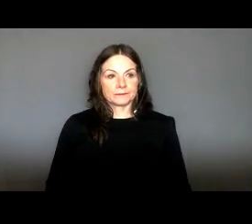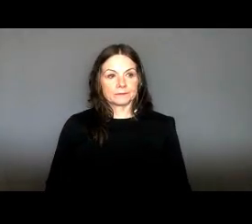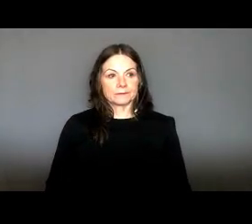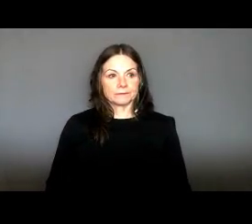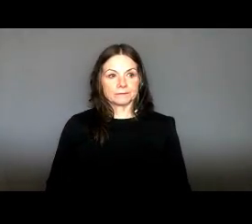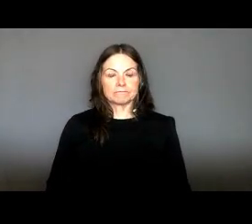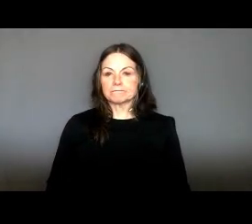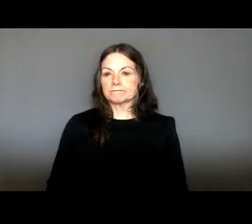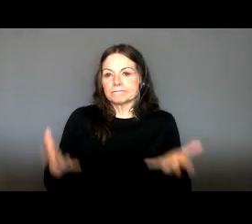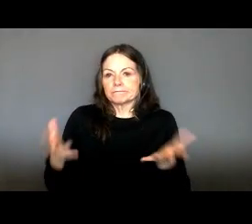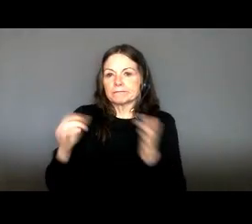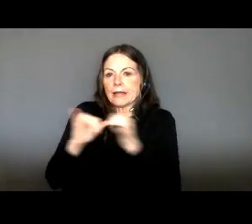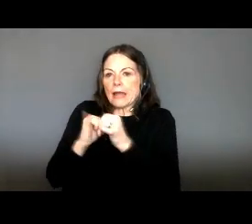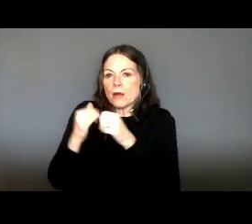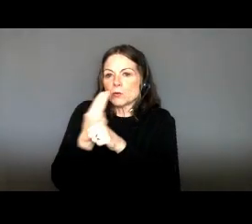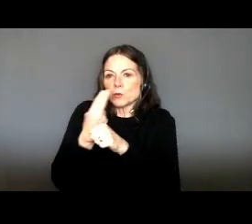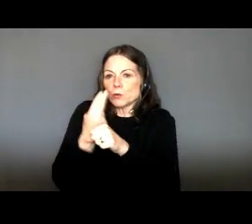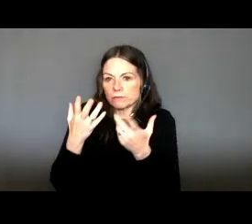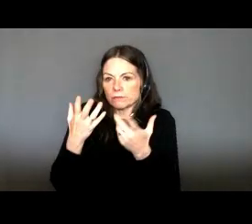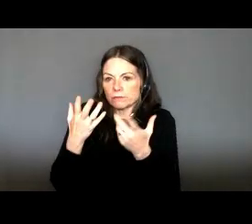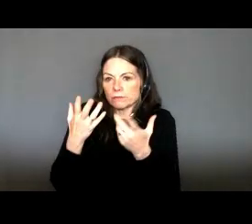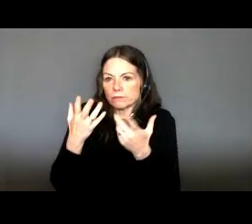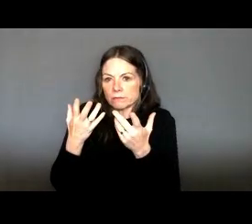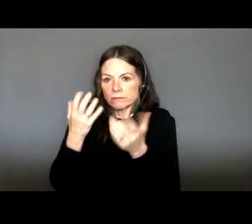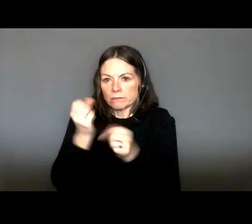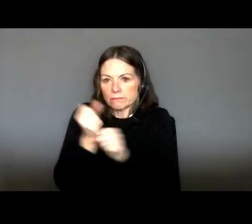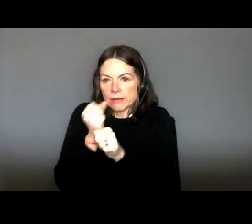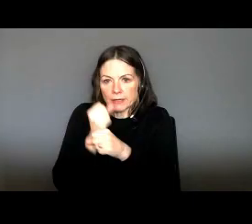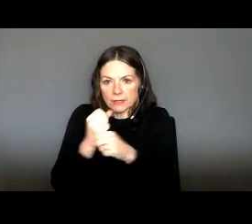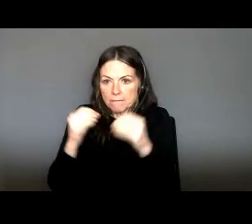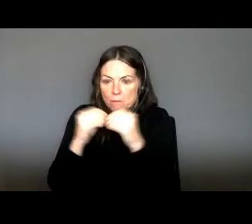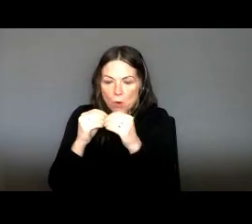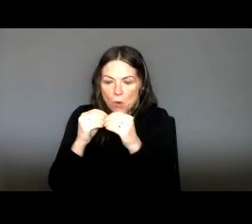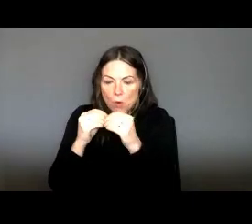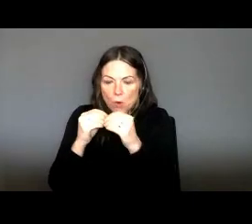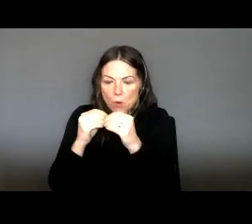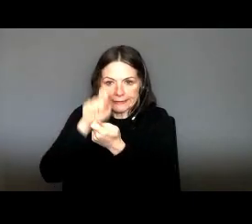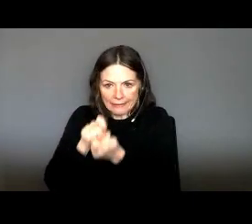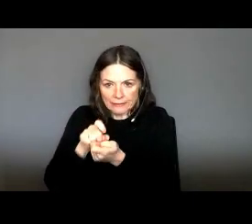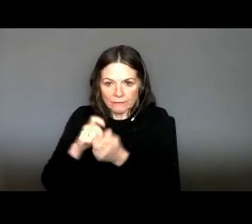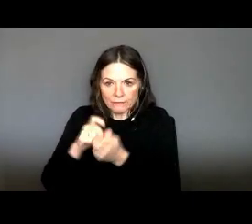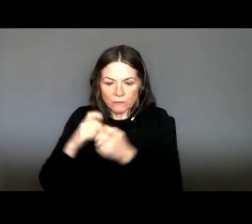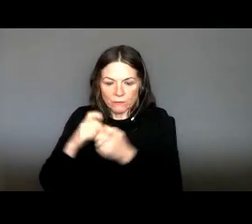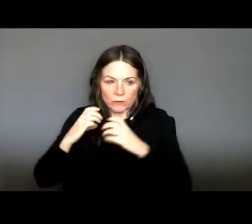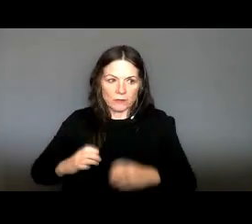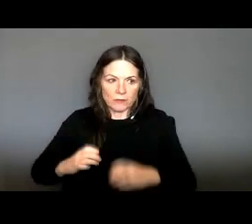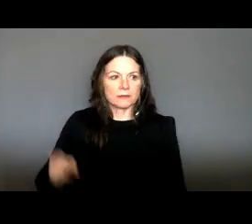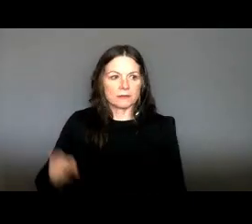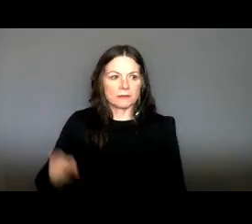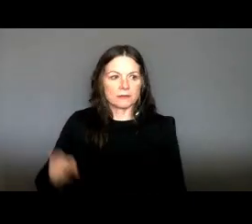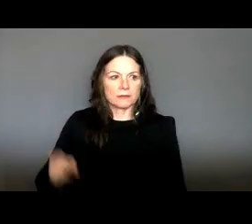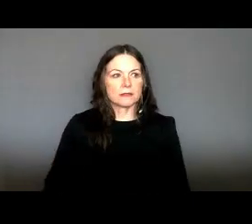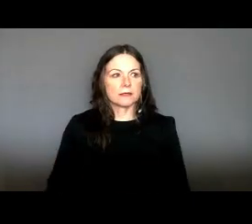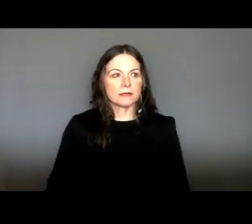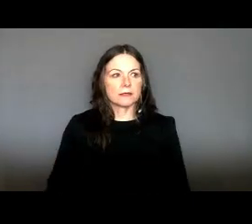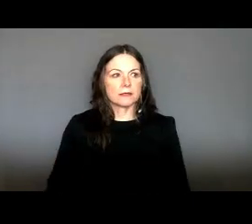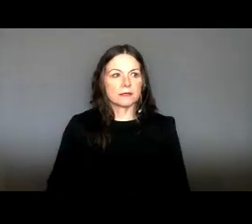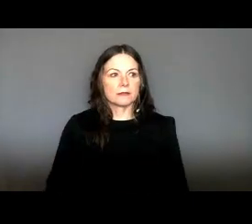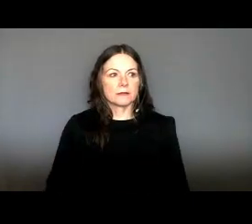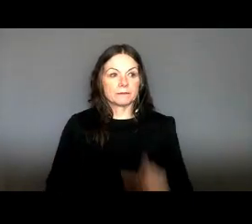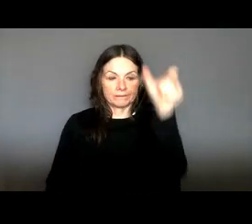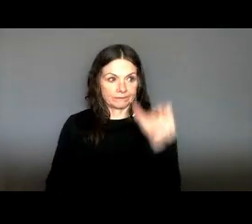do with it, how we can make it even more customized for our client needs. So on the left side, you can